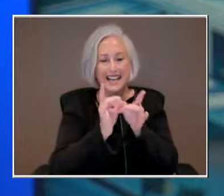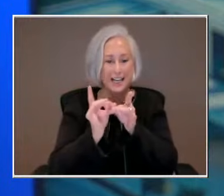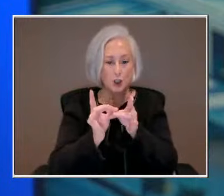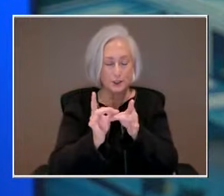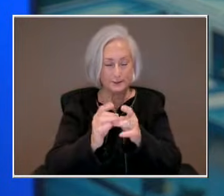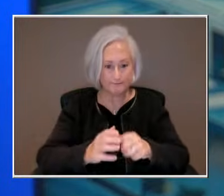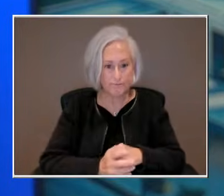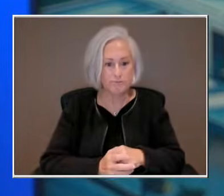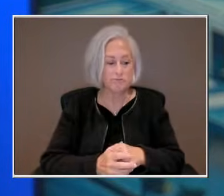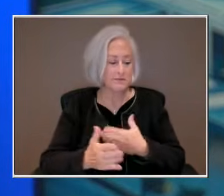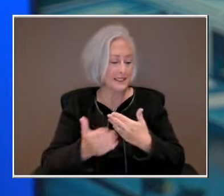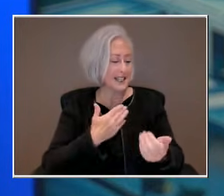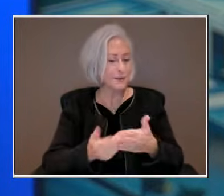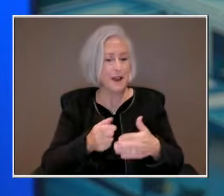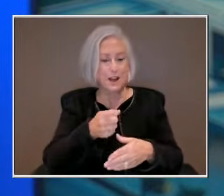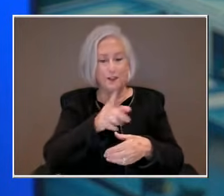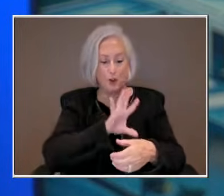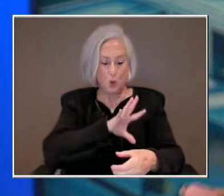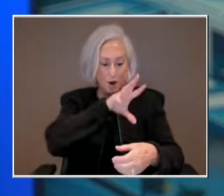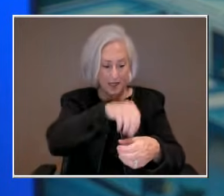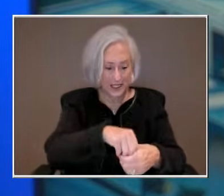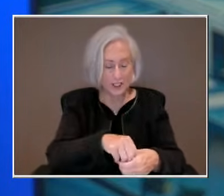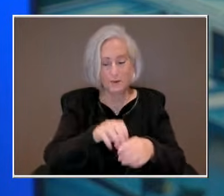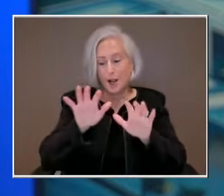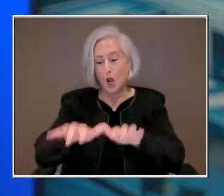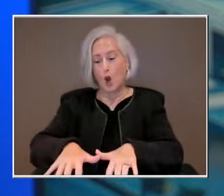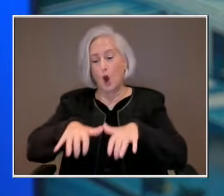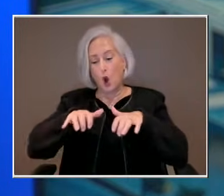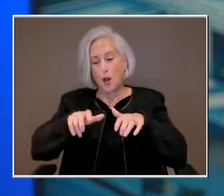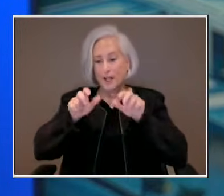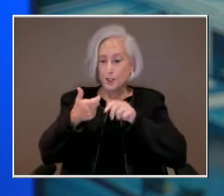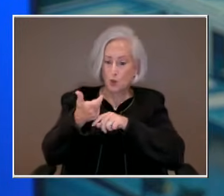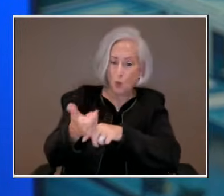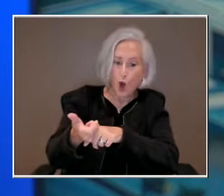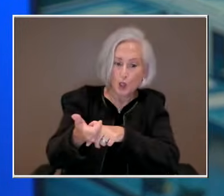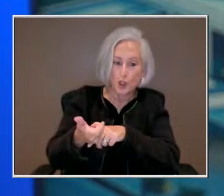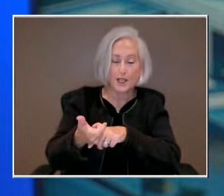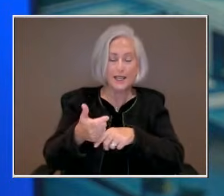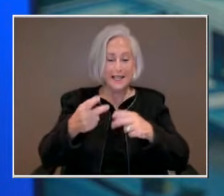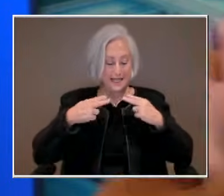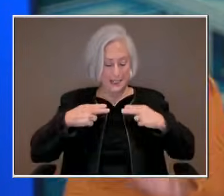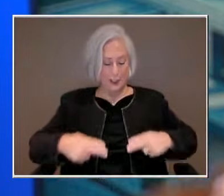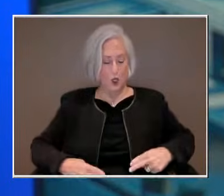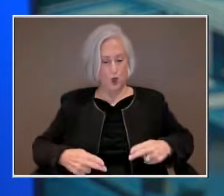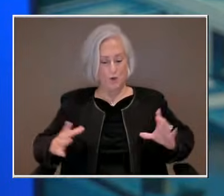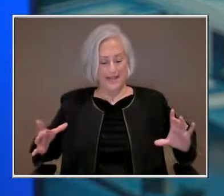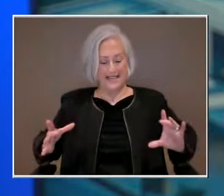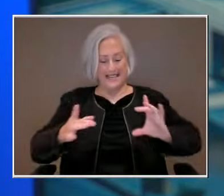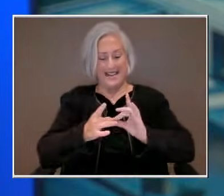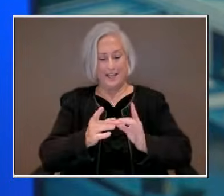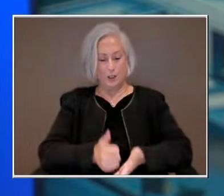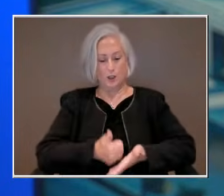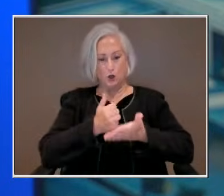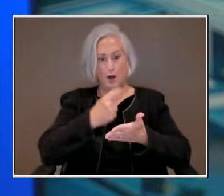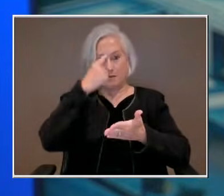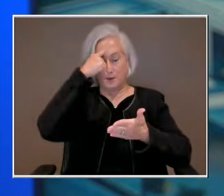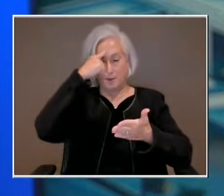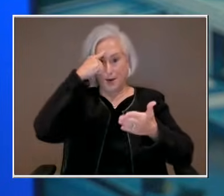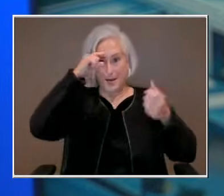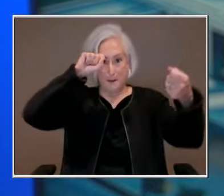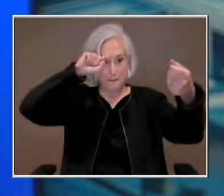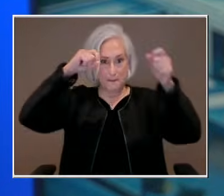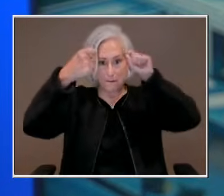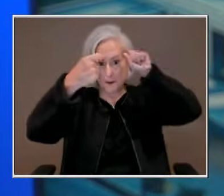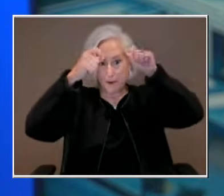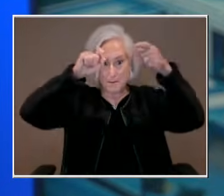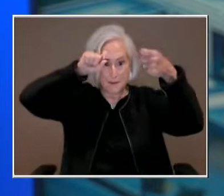participant or whether you're in an audience. It's that human connection that inspires our brain to light up and be active and